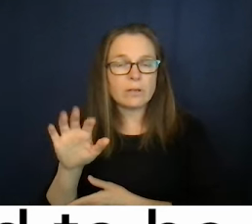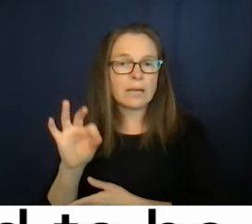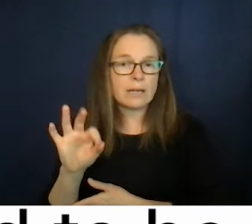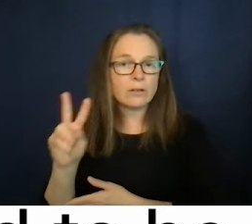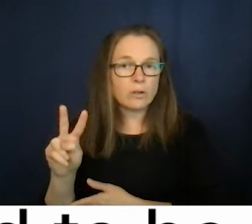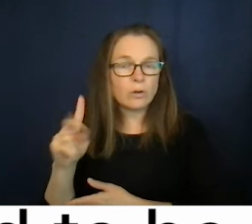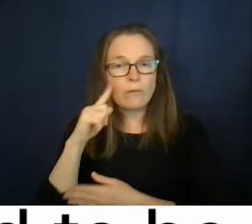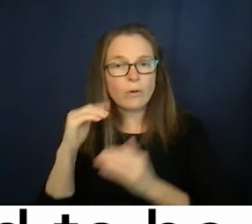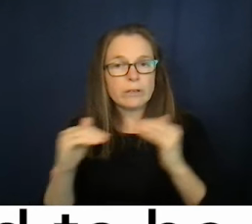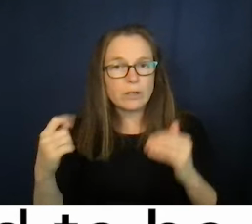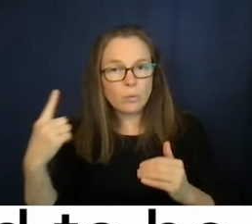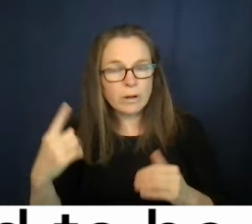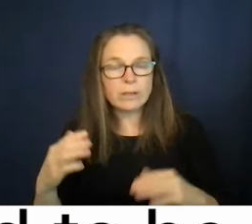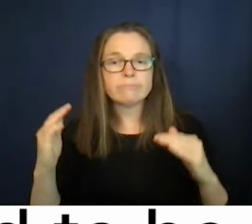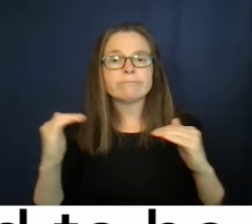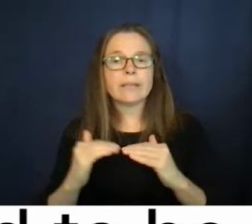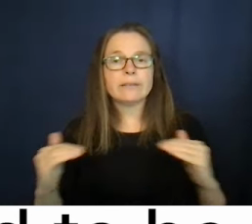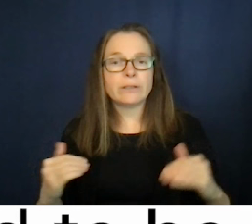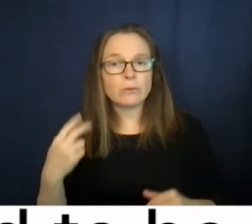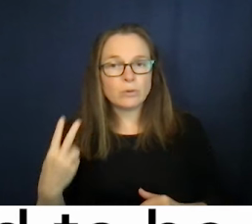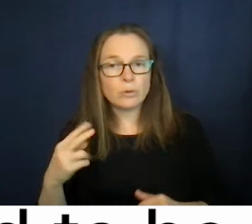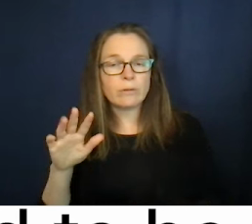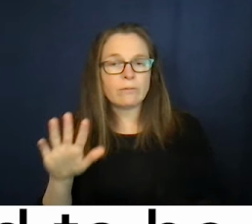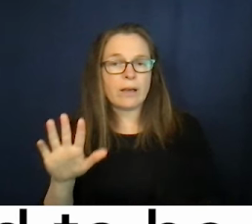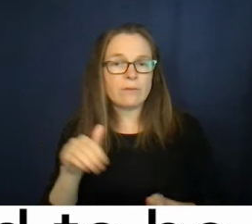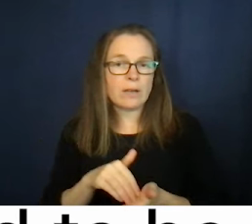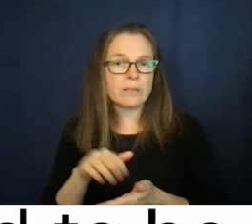$4,592 for Tier 1 completion, and Tier 2,